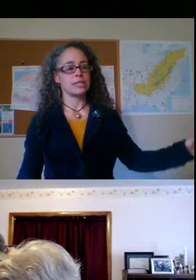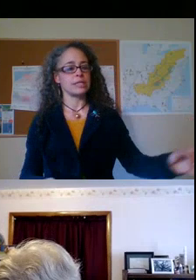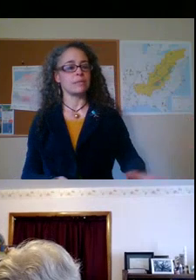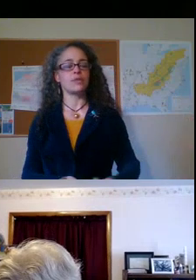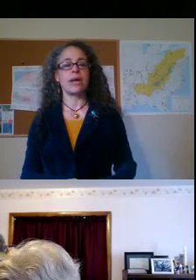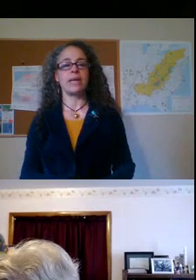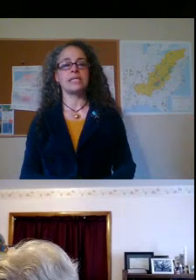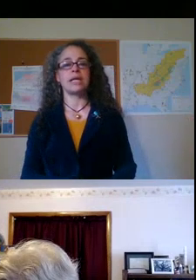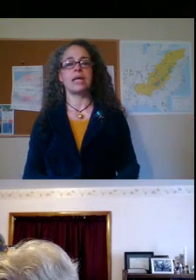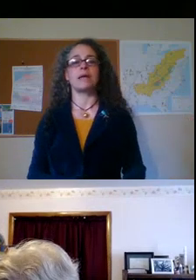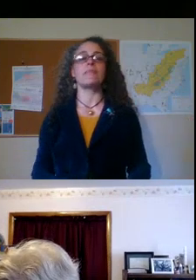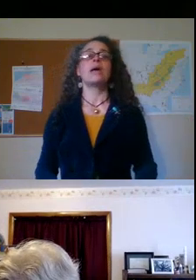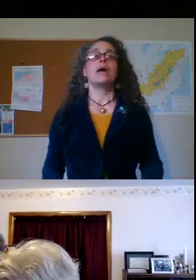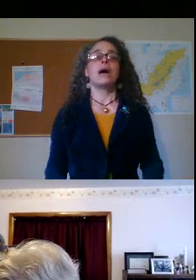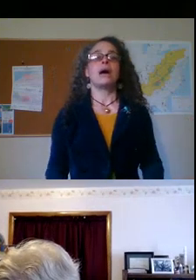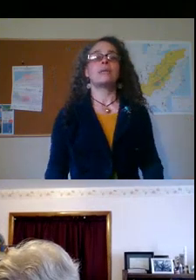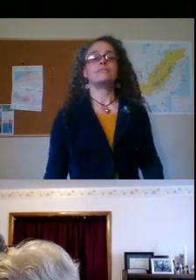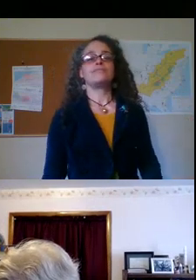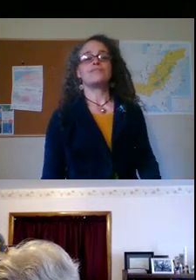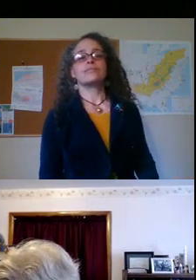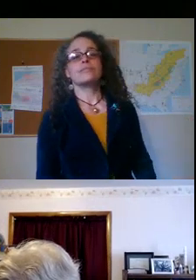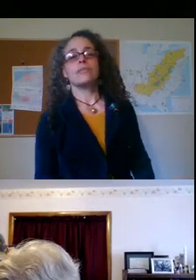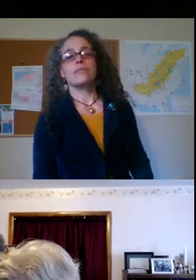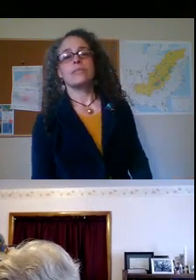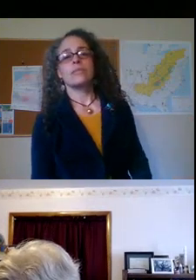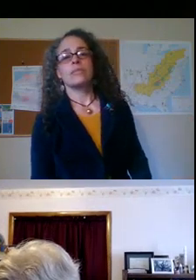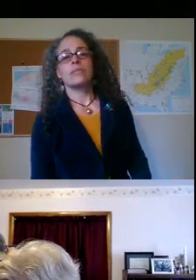the trail systems, right? Maintaining them.